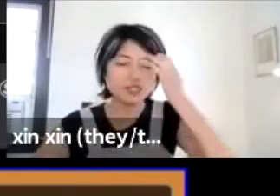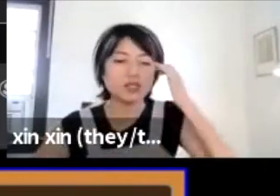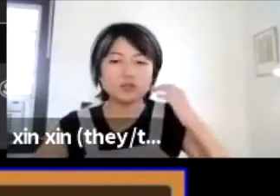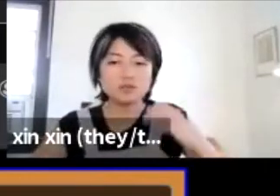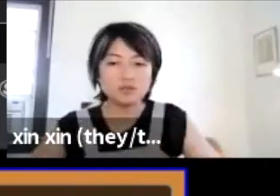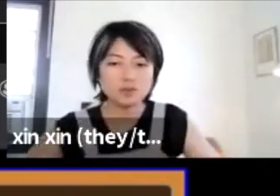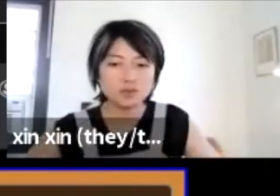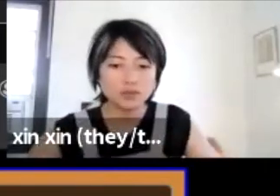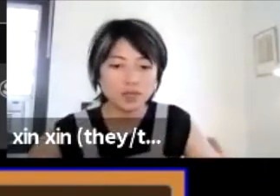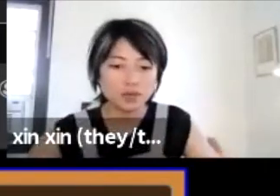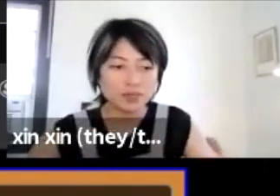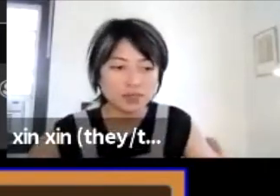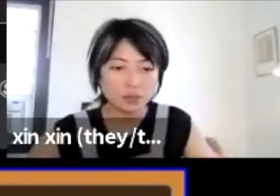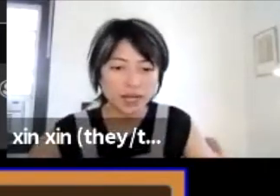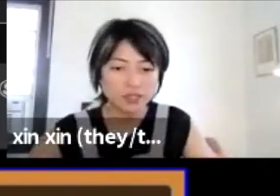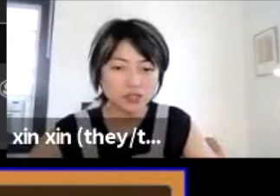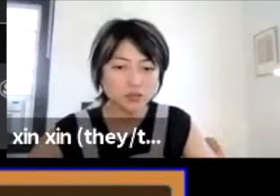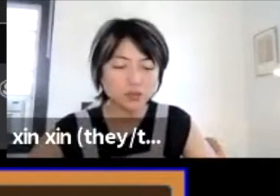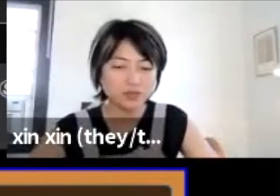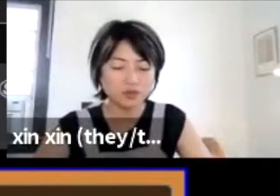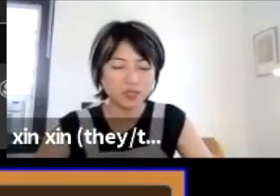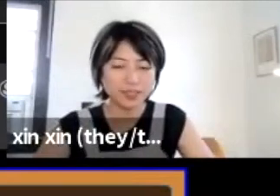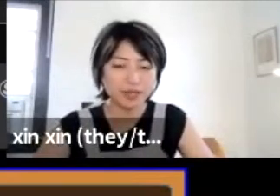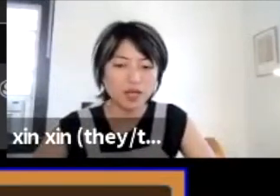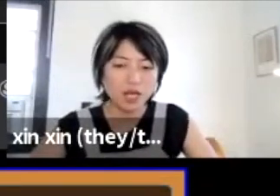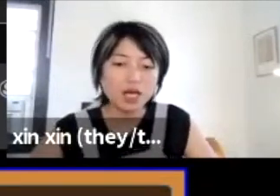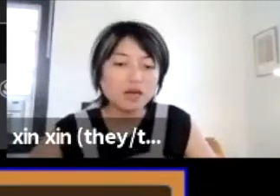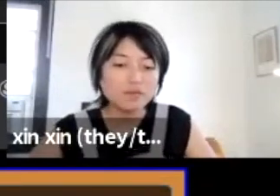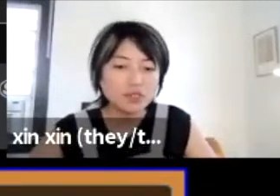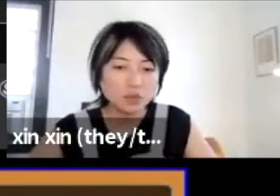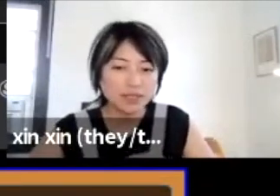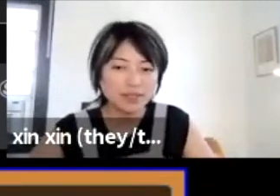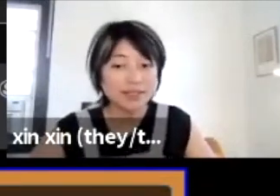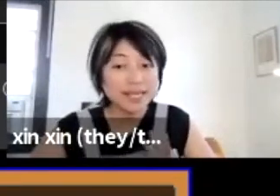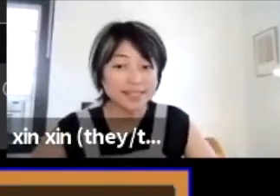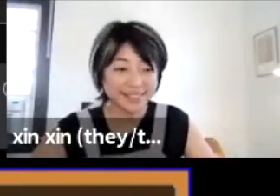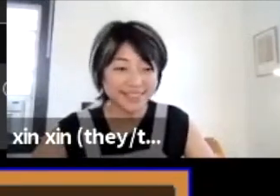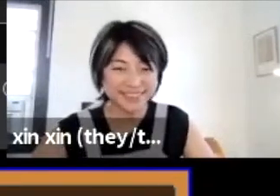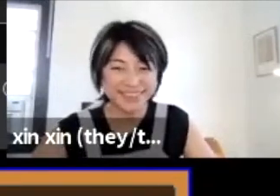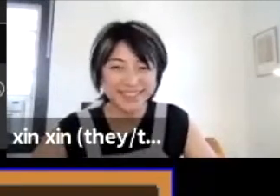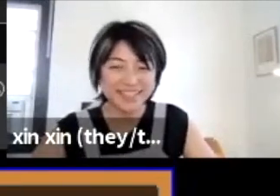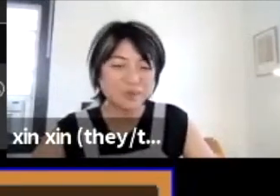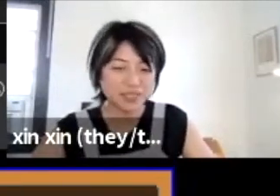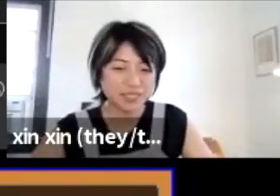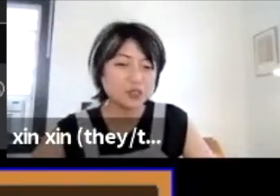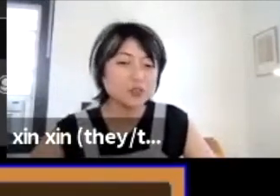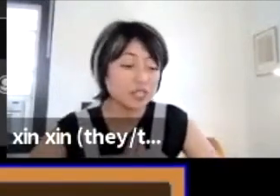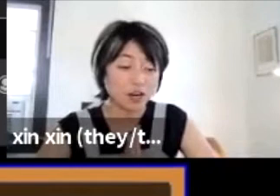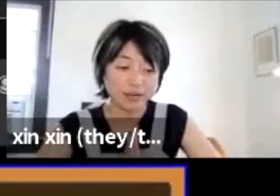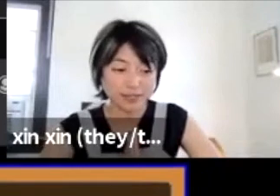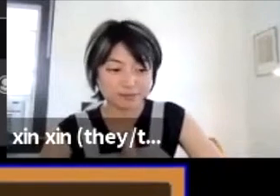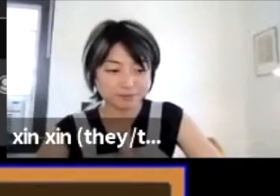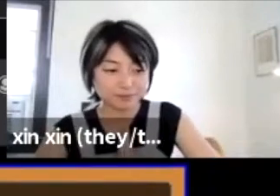Okay, so we have to move on now. So what the last thing that we need to do